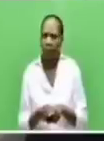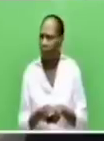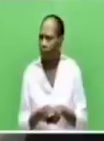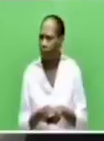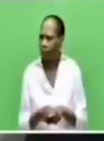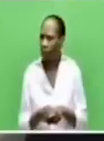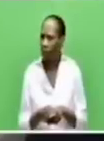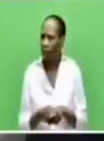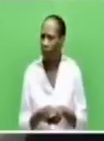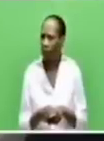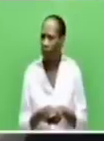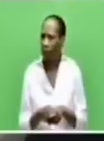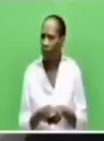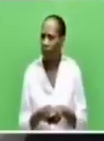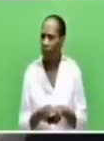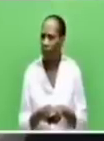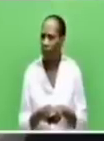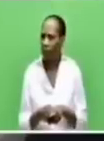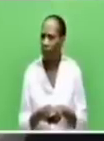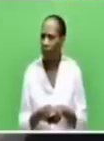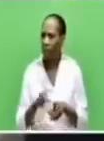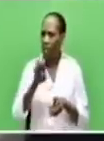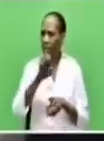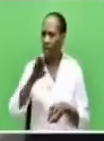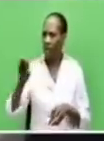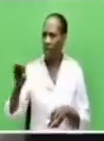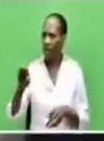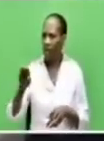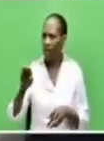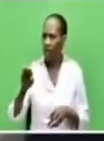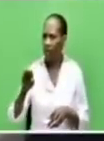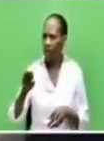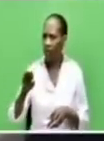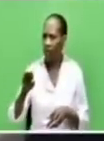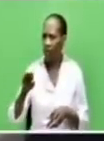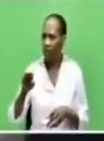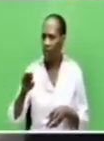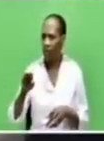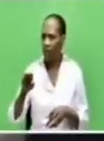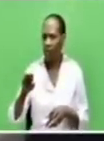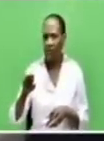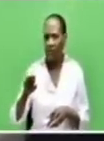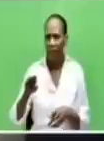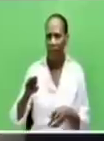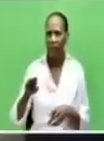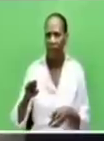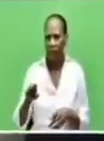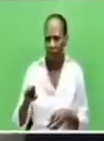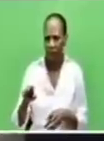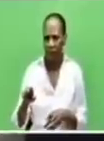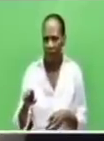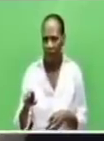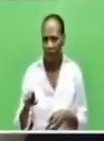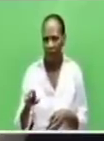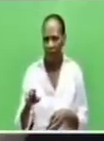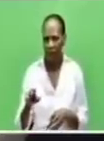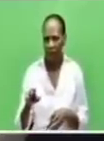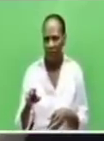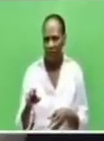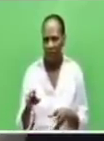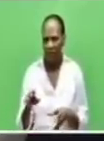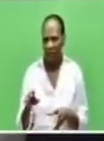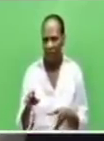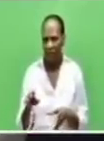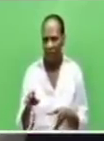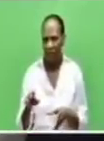severe inferiority complex. As the EFF, we have long withdrawn any respect that they have offered to her. And this